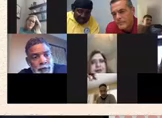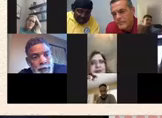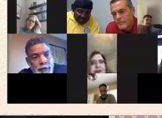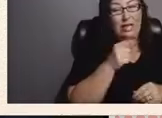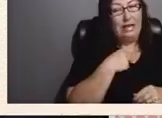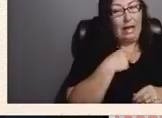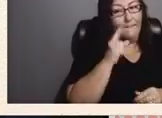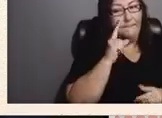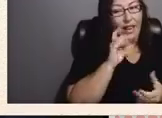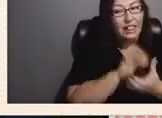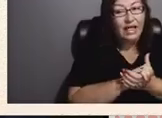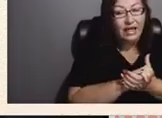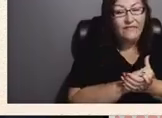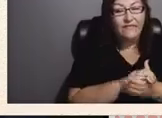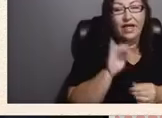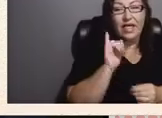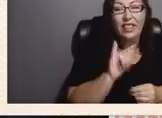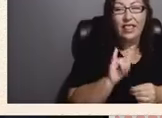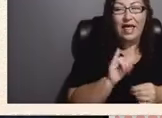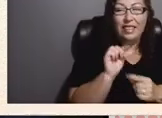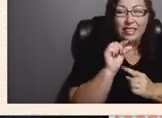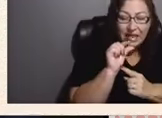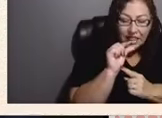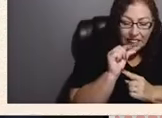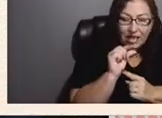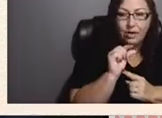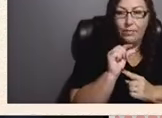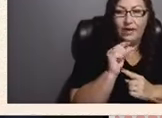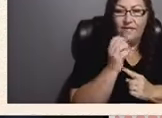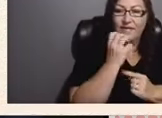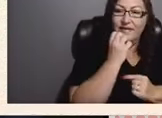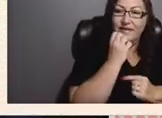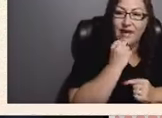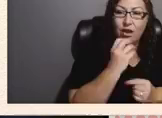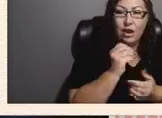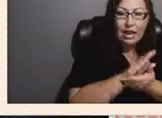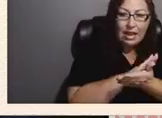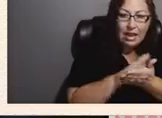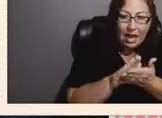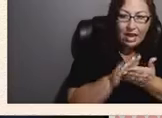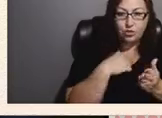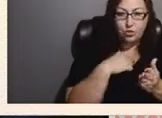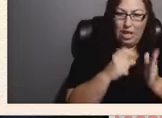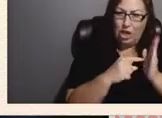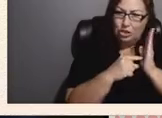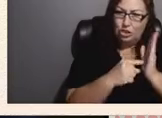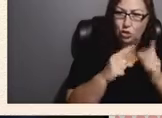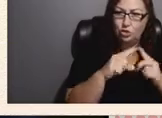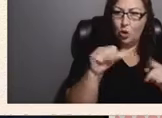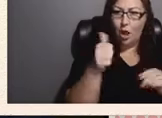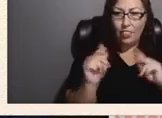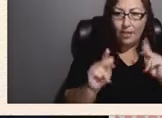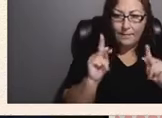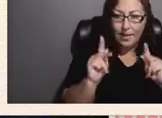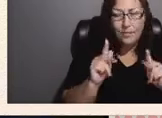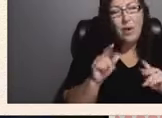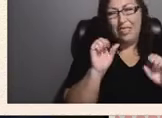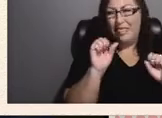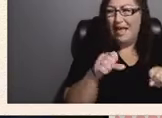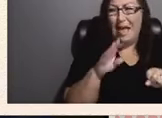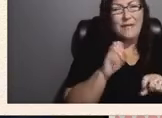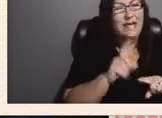smallest caring and kindness that we can show to others, and that can come in so many different